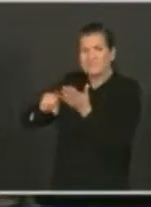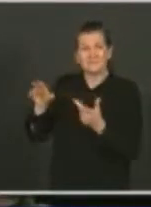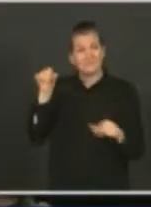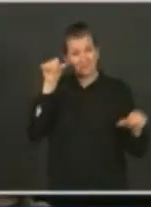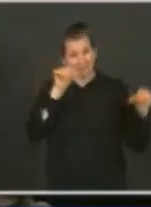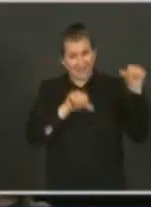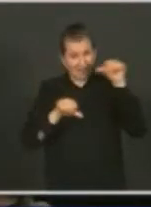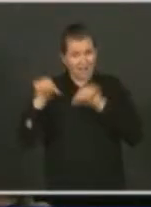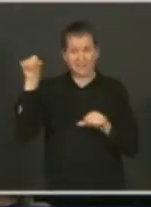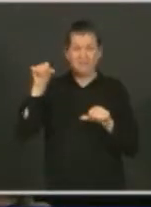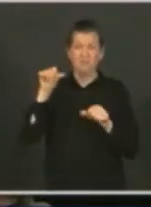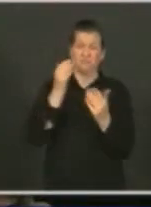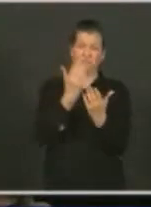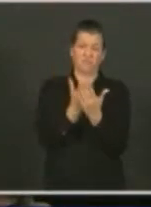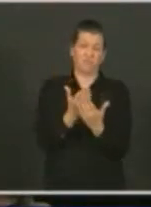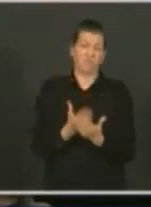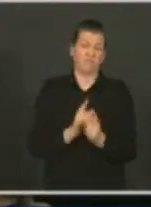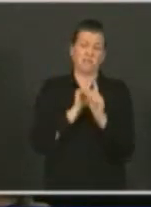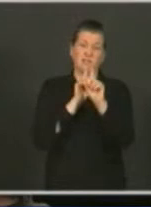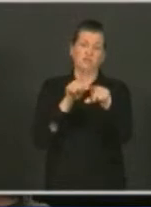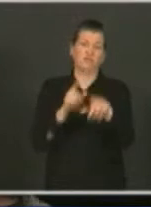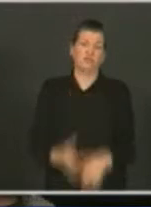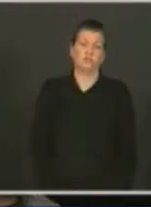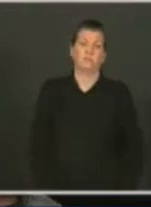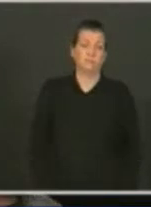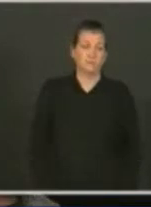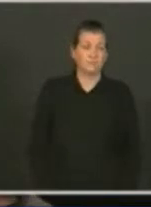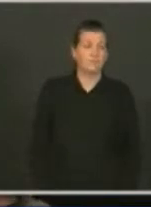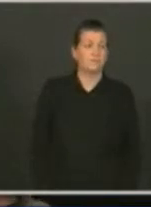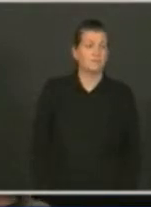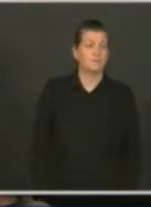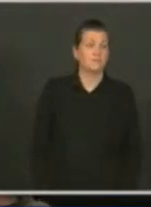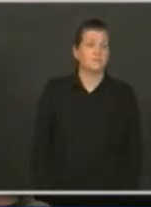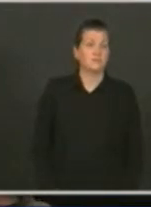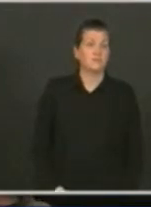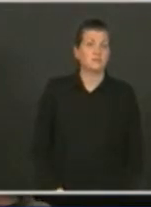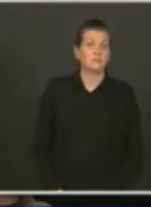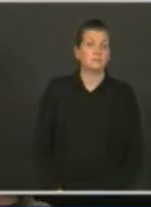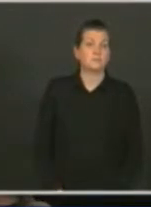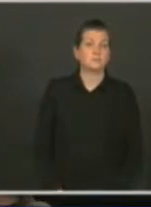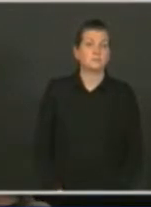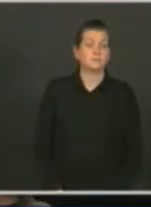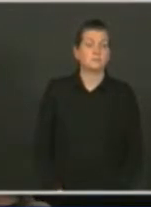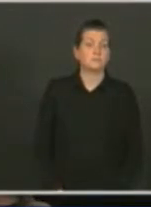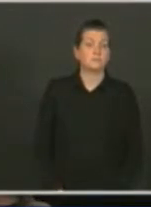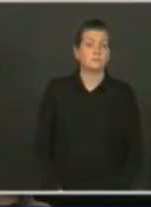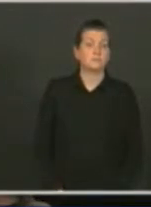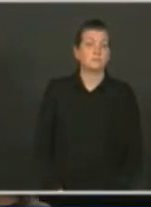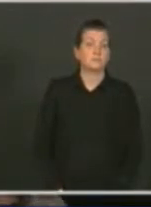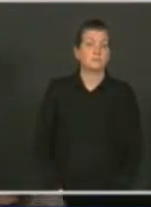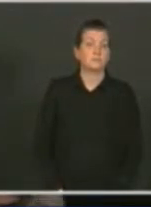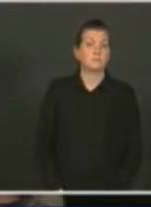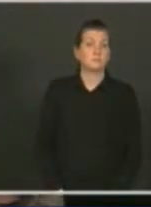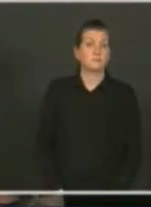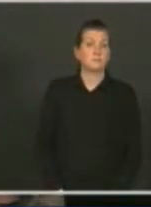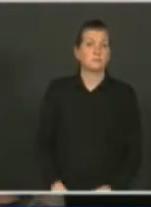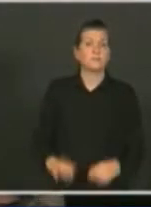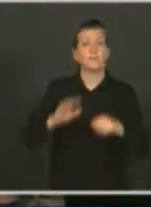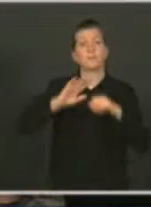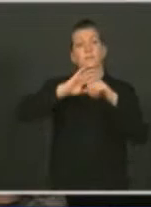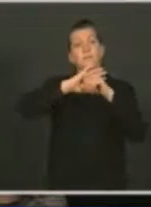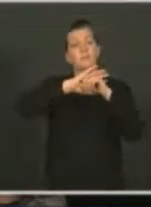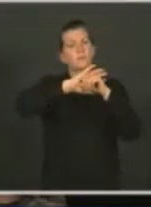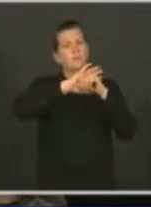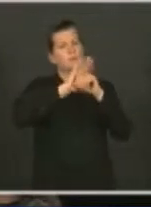Governor, Dr. Michael Osterholm is one of the top coronavirus advisors to President-elect Joe Biden. He said that a